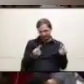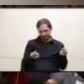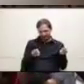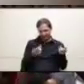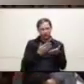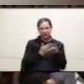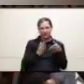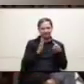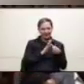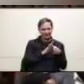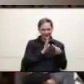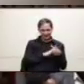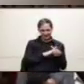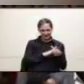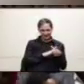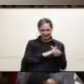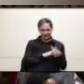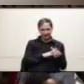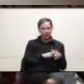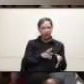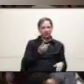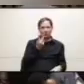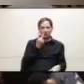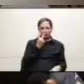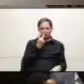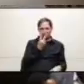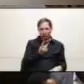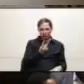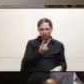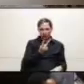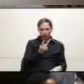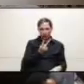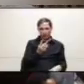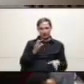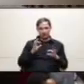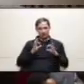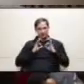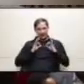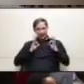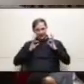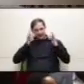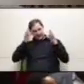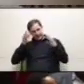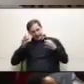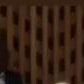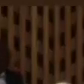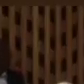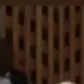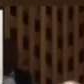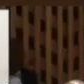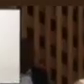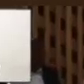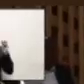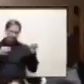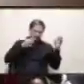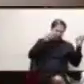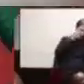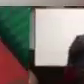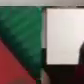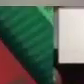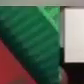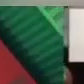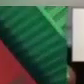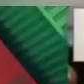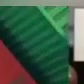there were now two councils, meaning there was a mayor this side, a mayor this side, a MM this side, and MM this side. That was